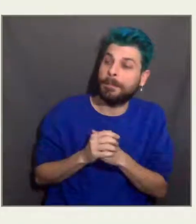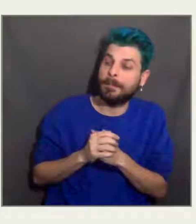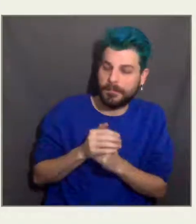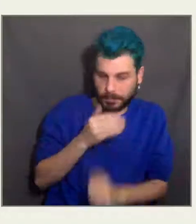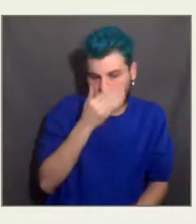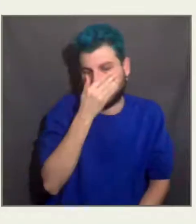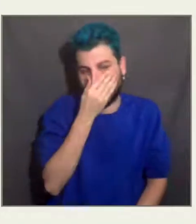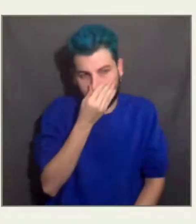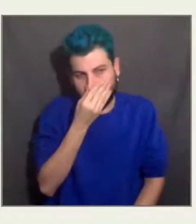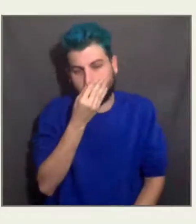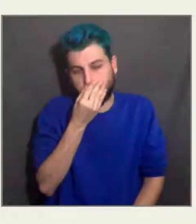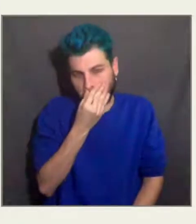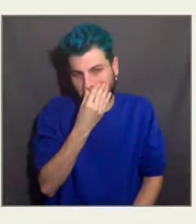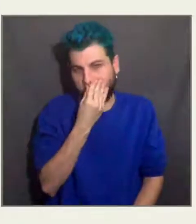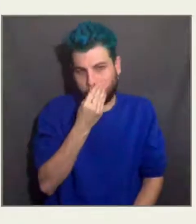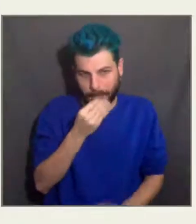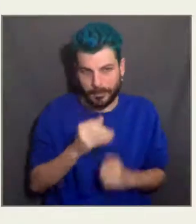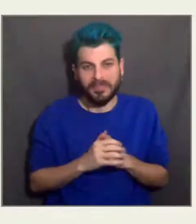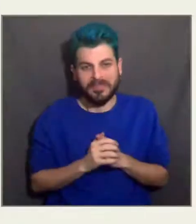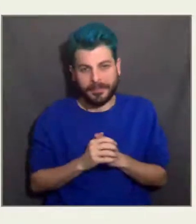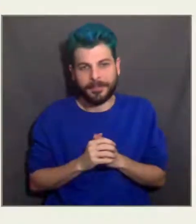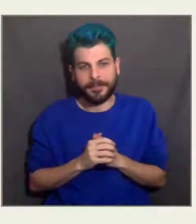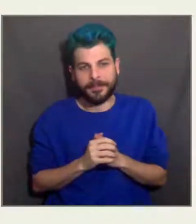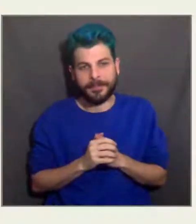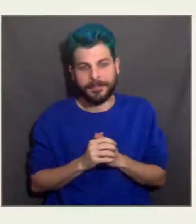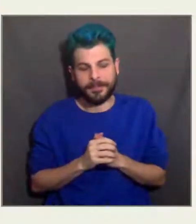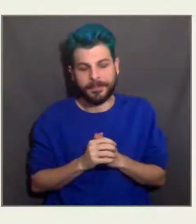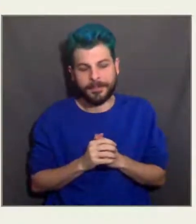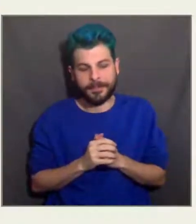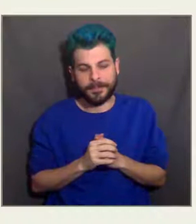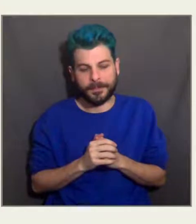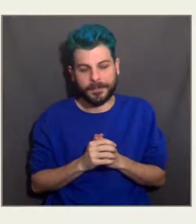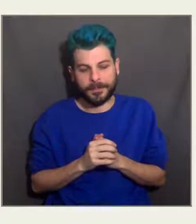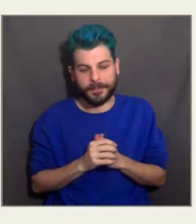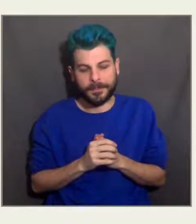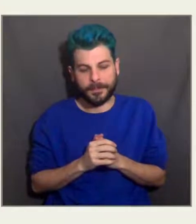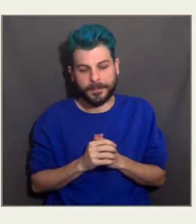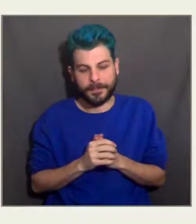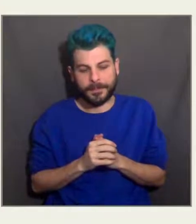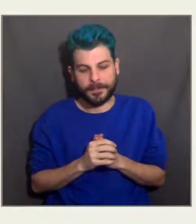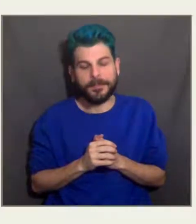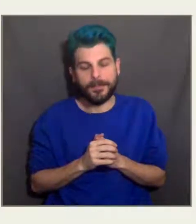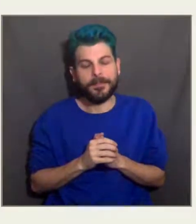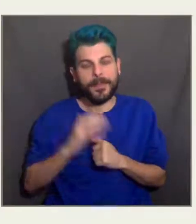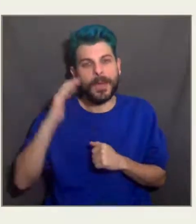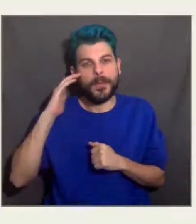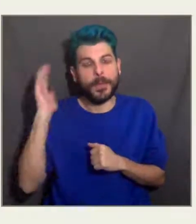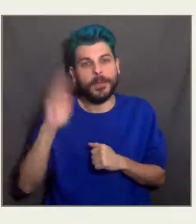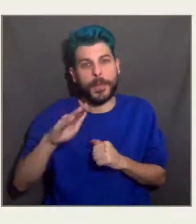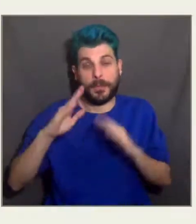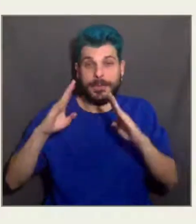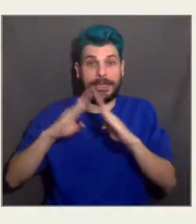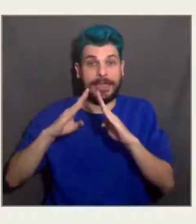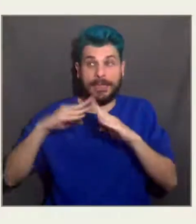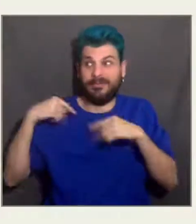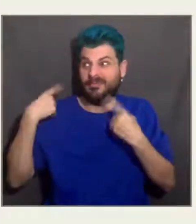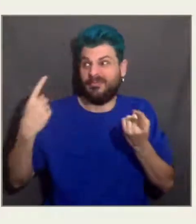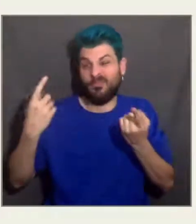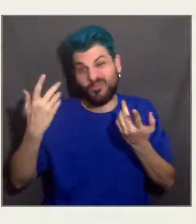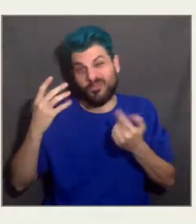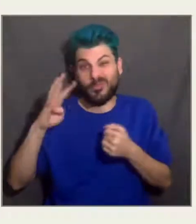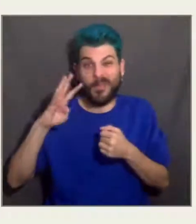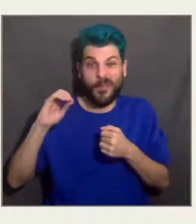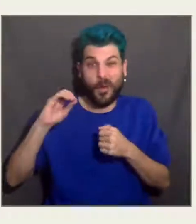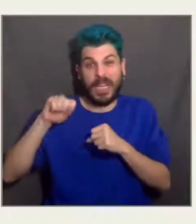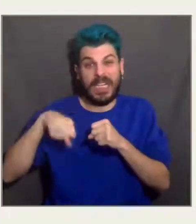all know that we have lacked significant investment in transportation for the last 4 decades. So we had a long ways to